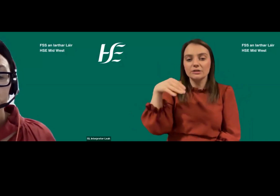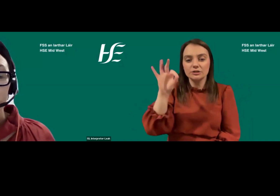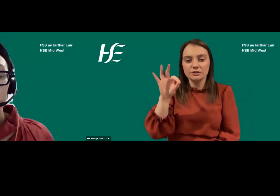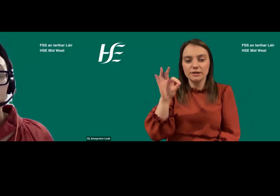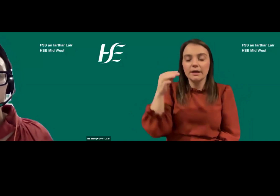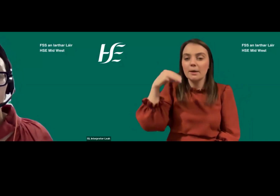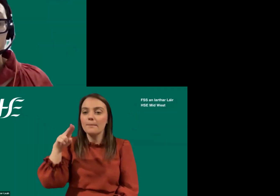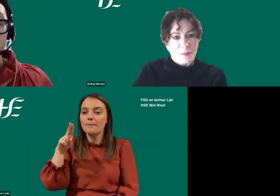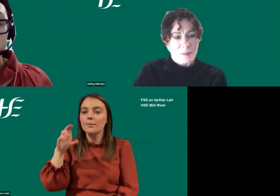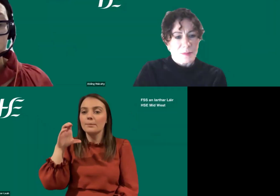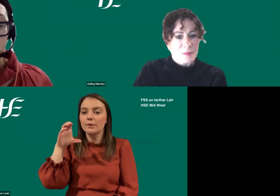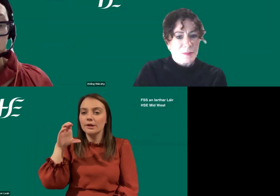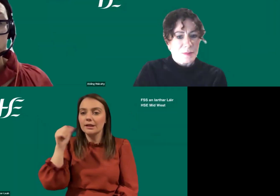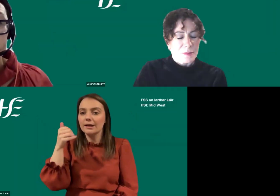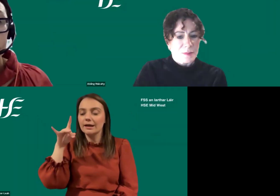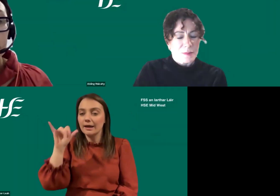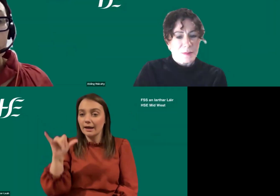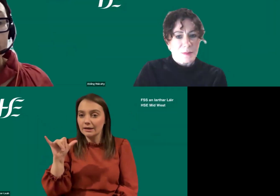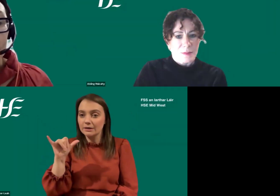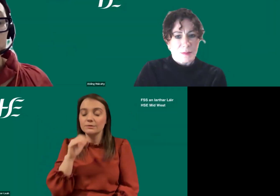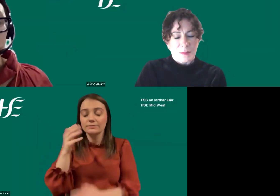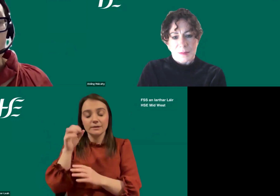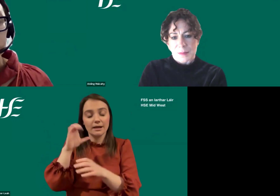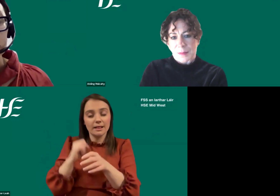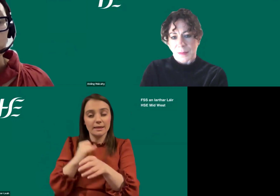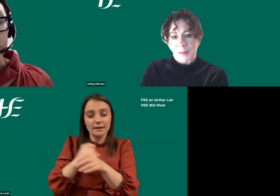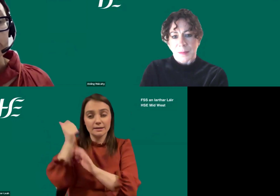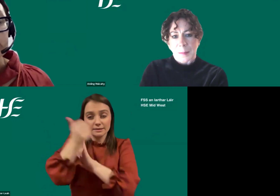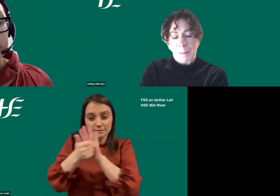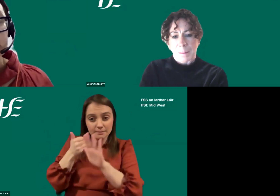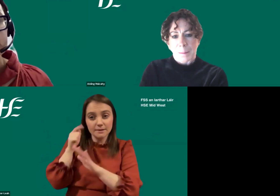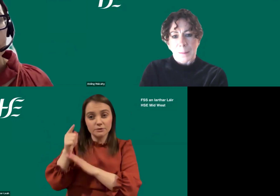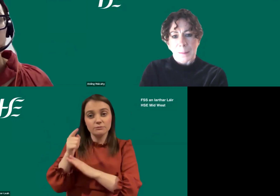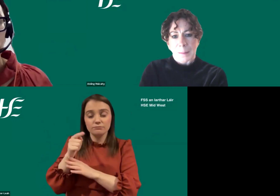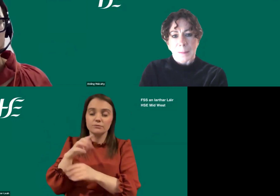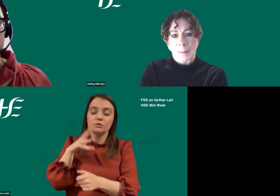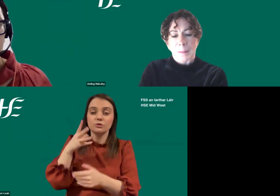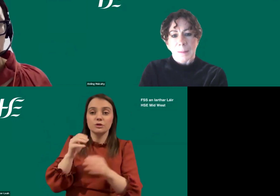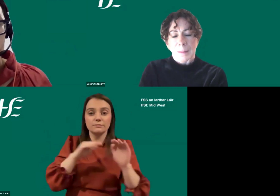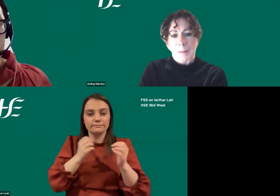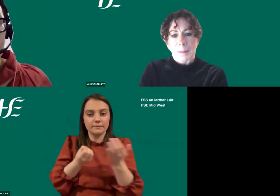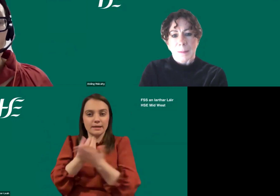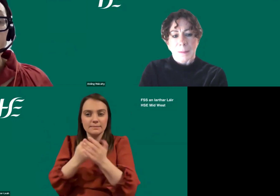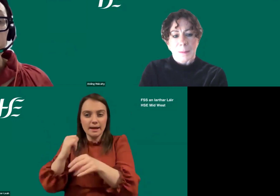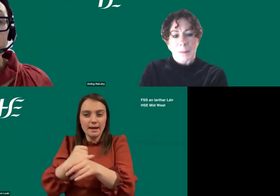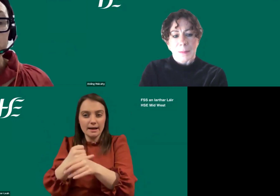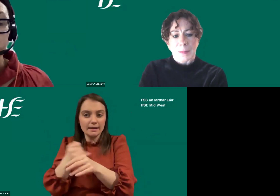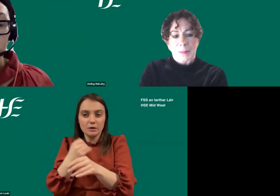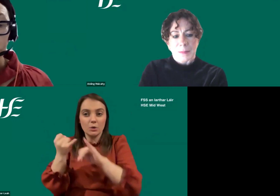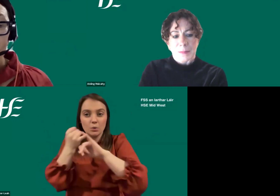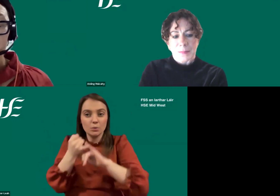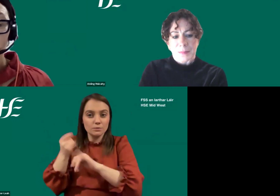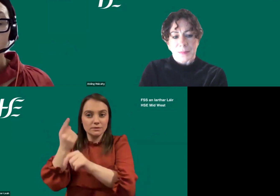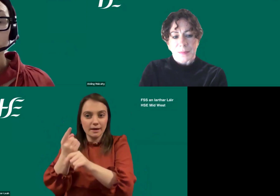clinical nurse specialist with the Complex Menopause Clinic. And Aisling will outline what the clinic is and who it is for. And then